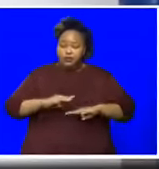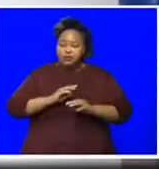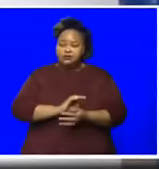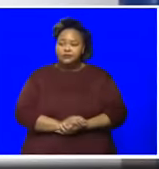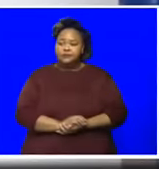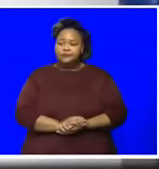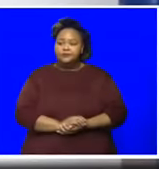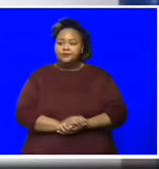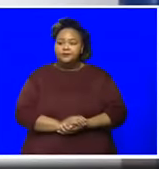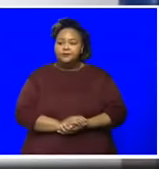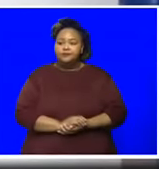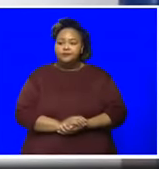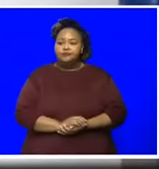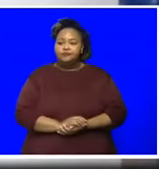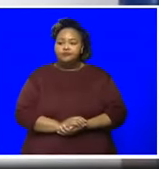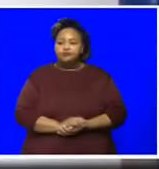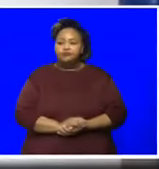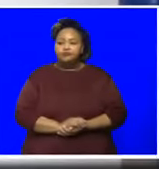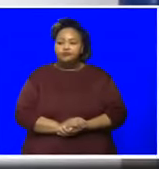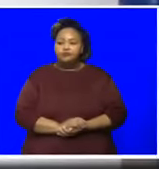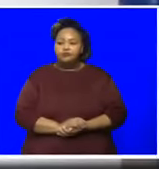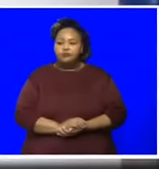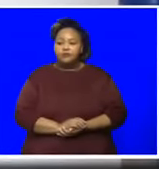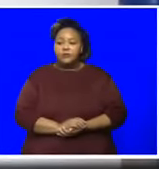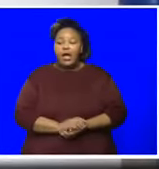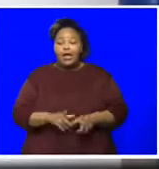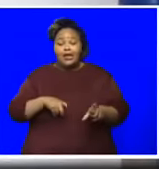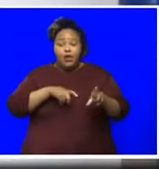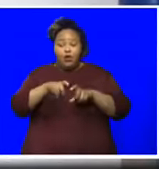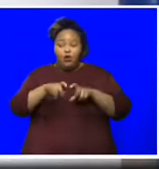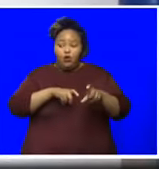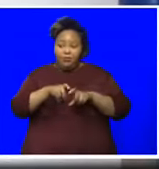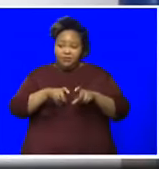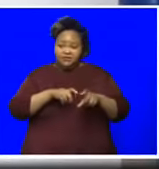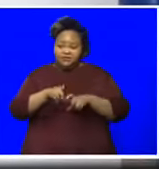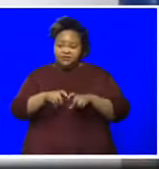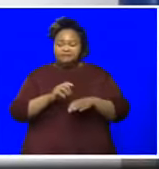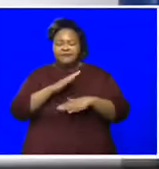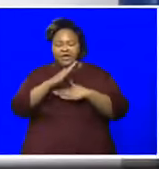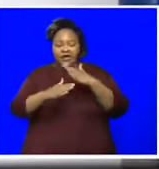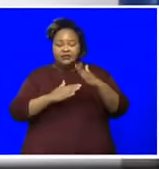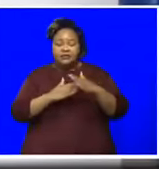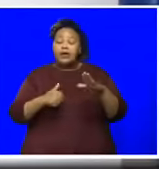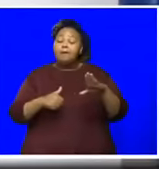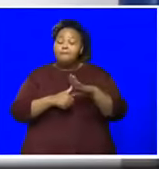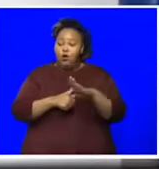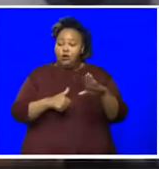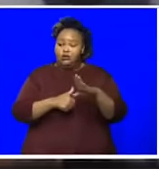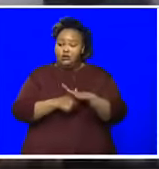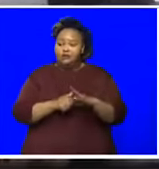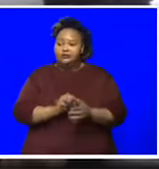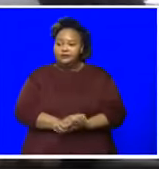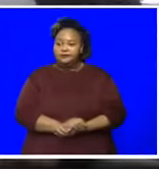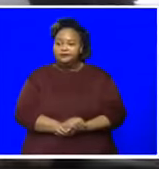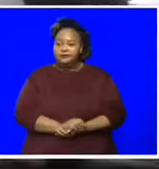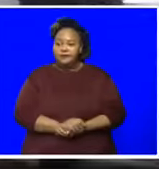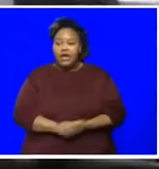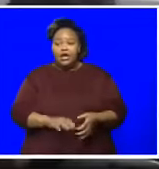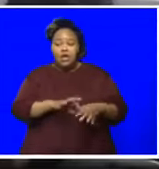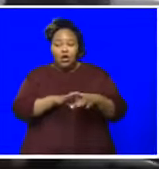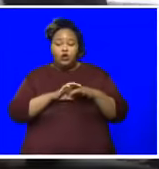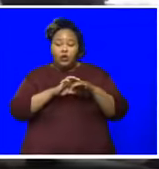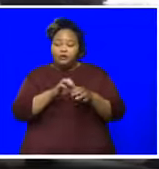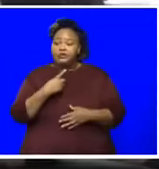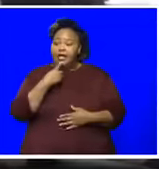history in Bontevo with this art competition, and it's not just for me, it's an international art competition. Lenhlangano isike